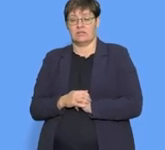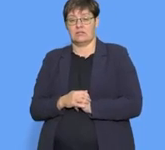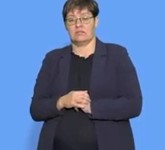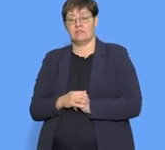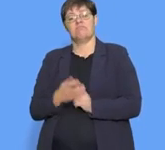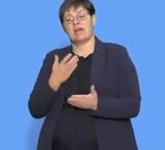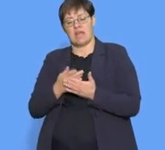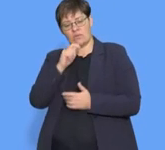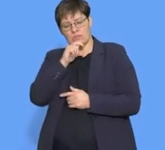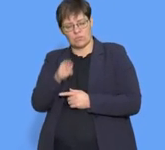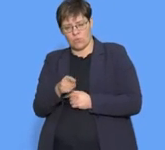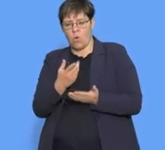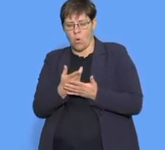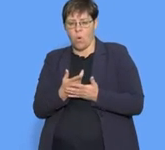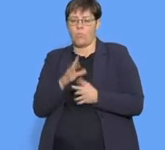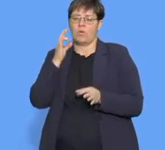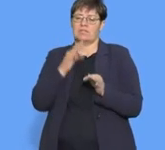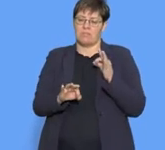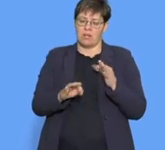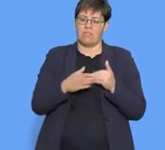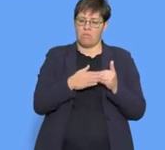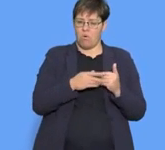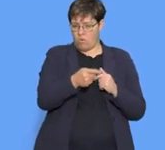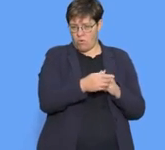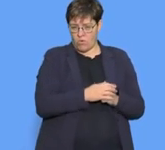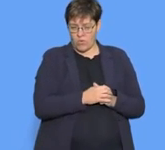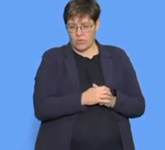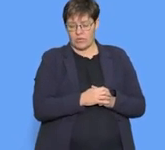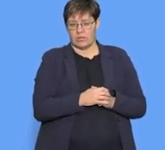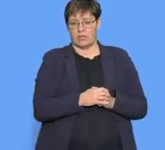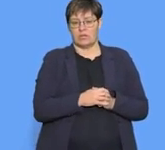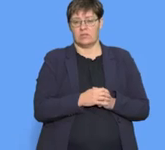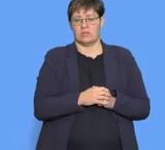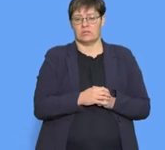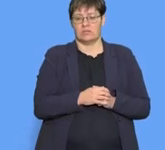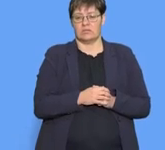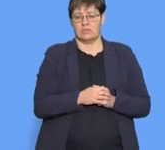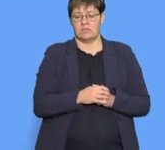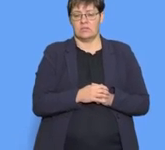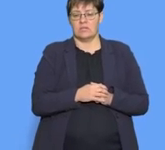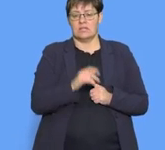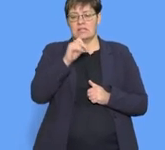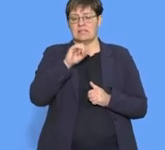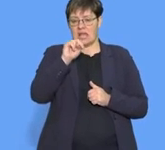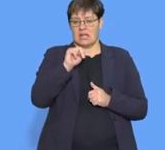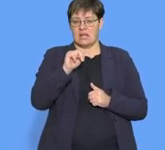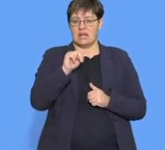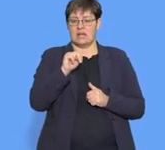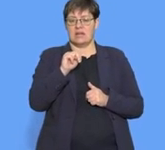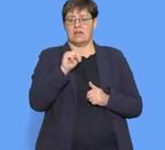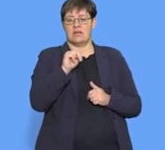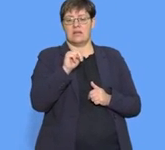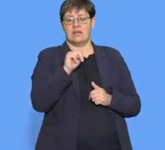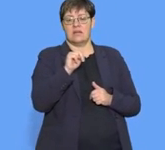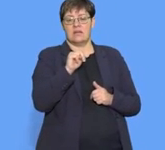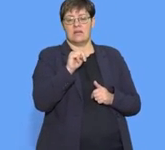you plug it in. If you want, you can do it like this, or you can simplify it in one more step like that, where you just take the sine of 55 at the bottom,